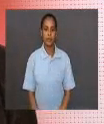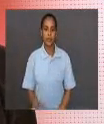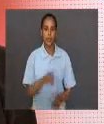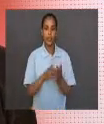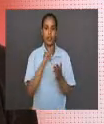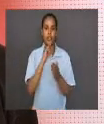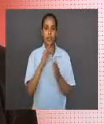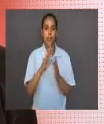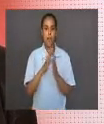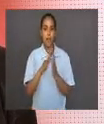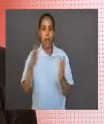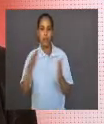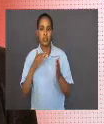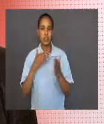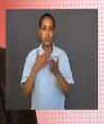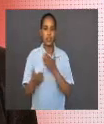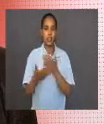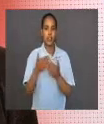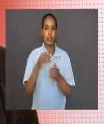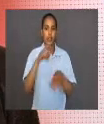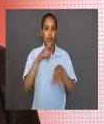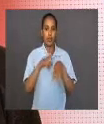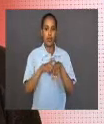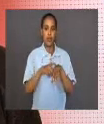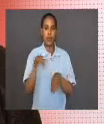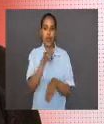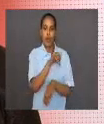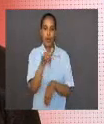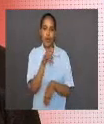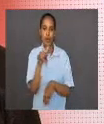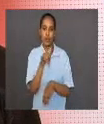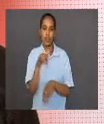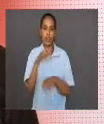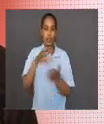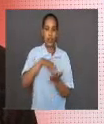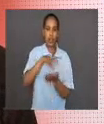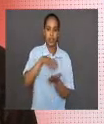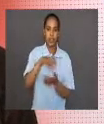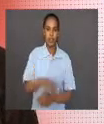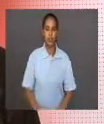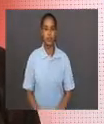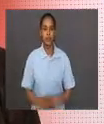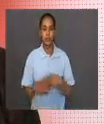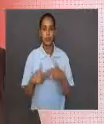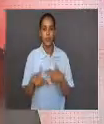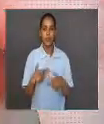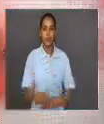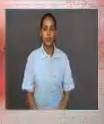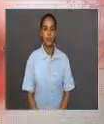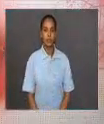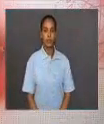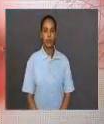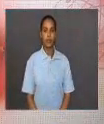It is much easier during a homogeneous reaction.